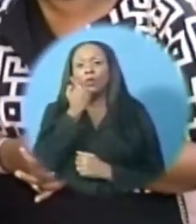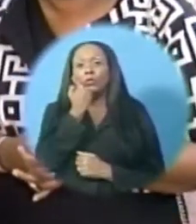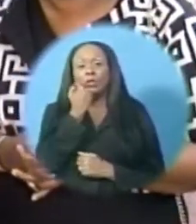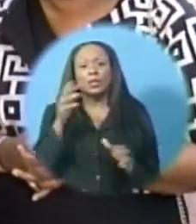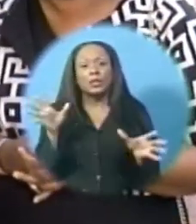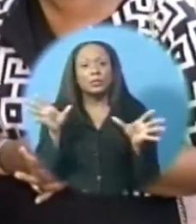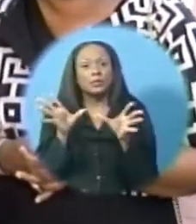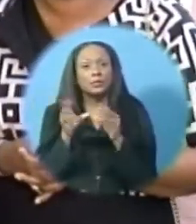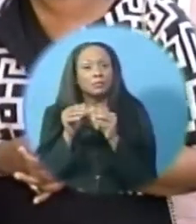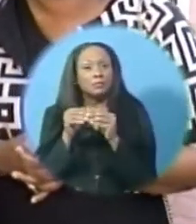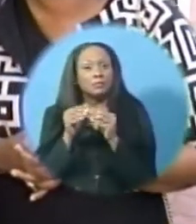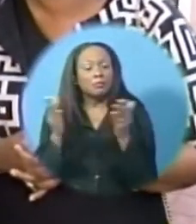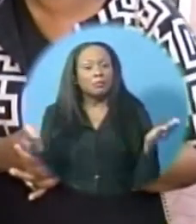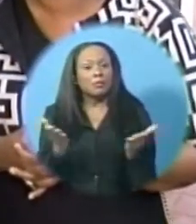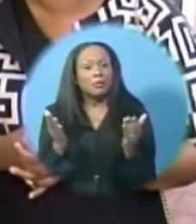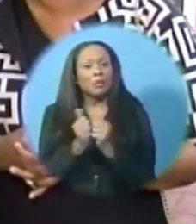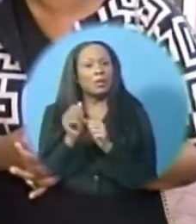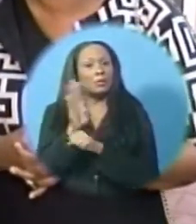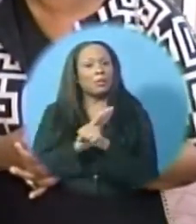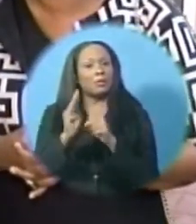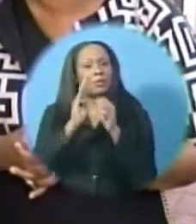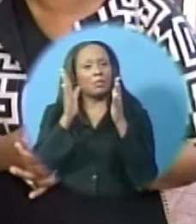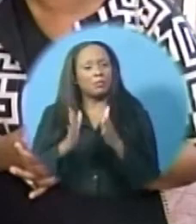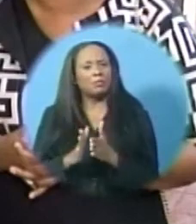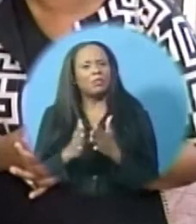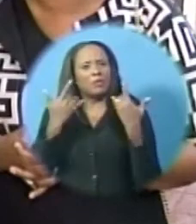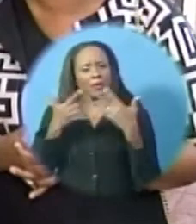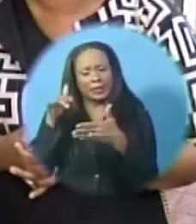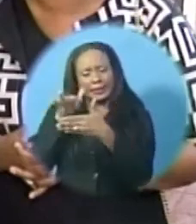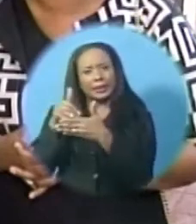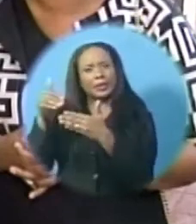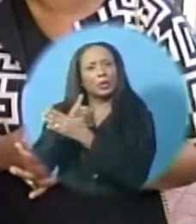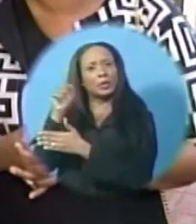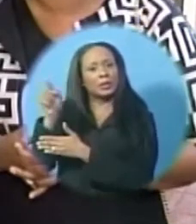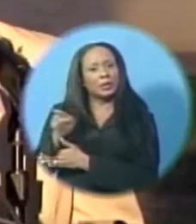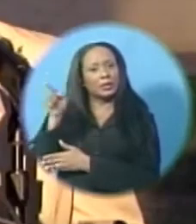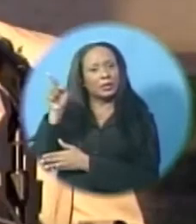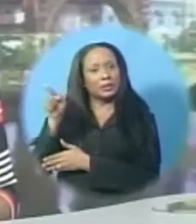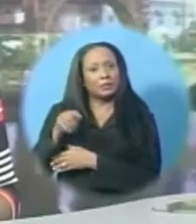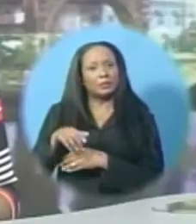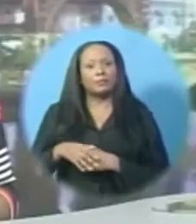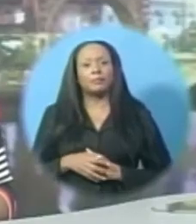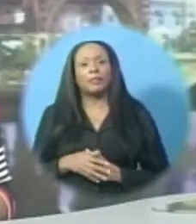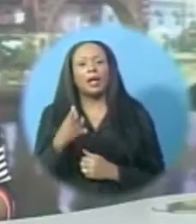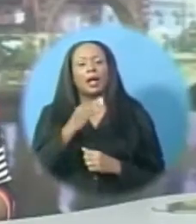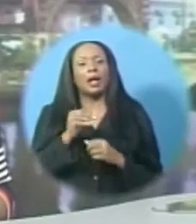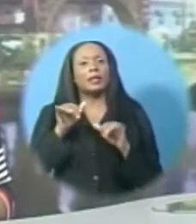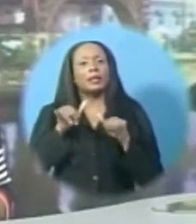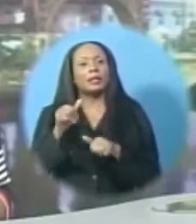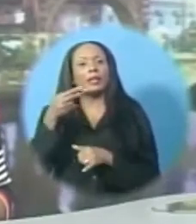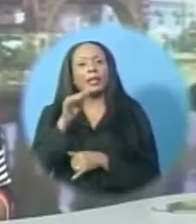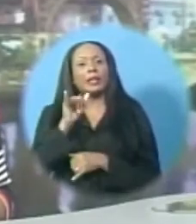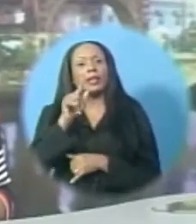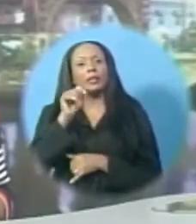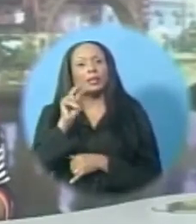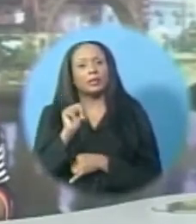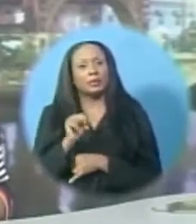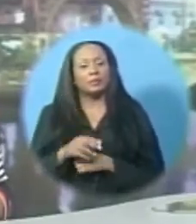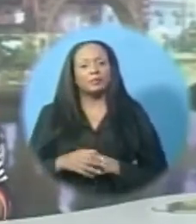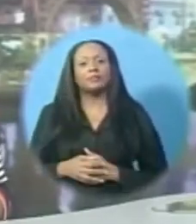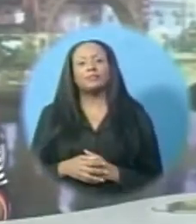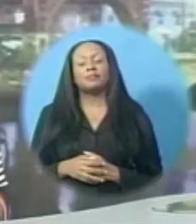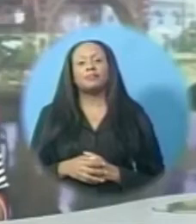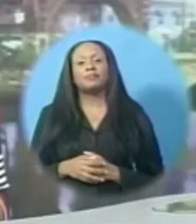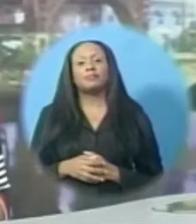was a reception held with Barbadians who completed studies in New Zealand and the Diplomatic Corps at the Hilton Hotel. These ties have